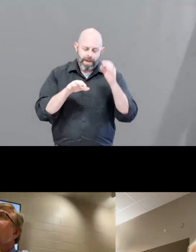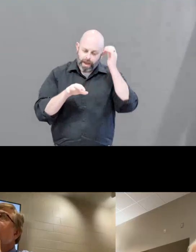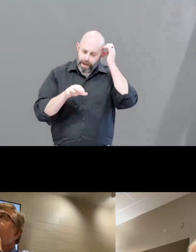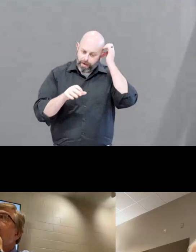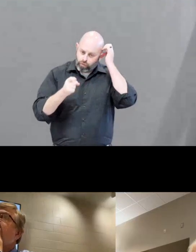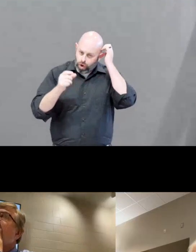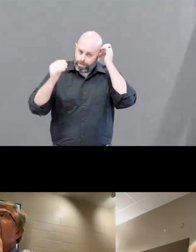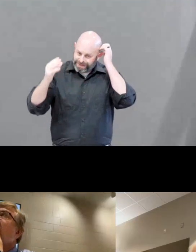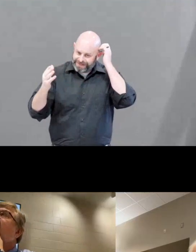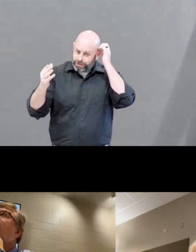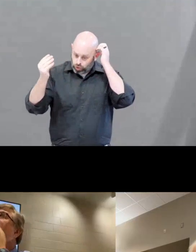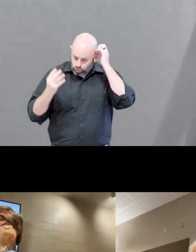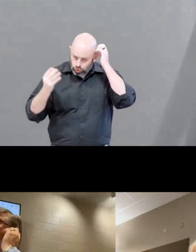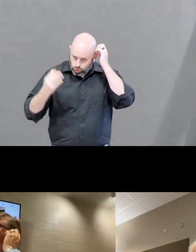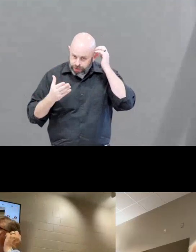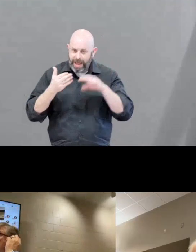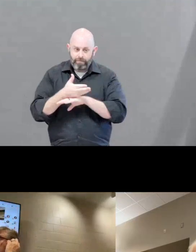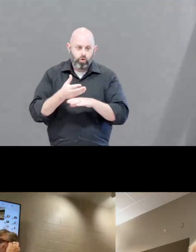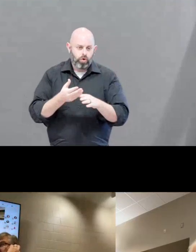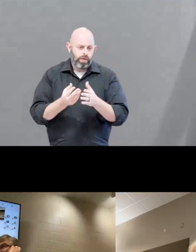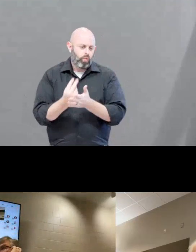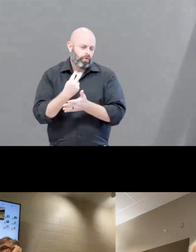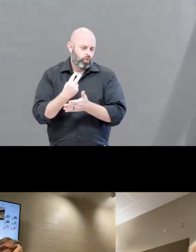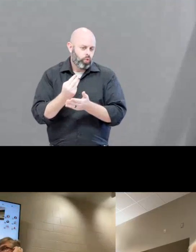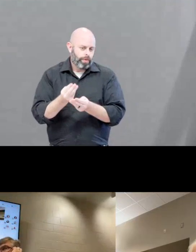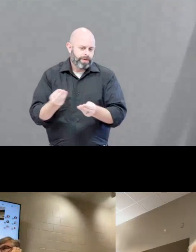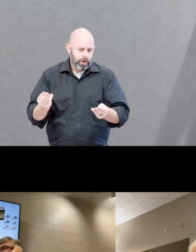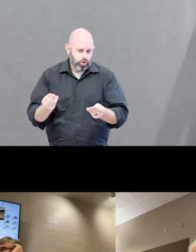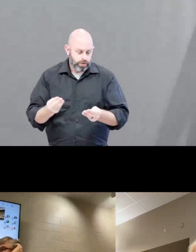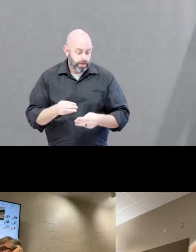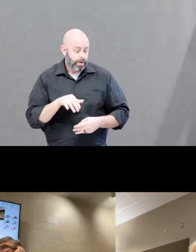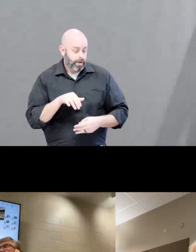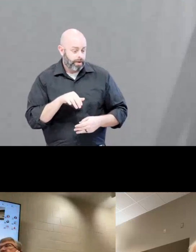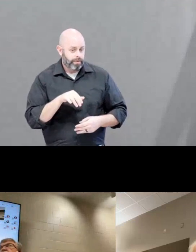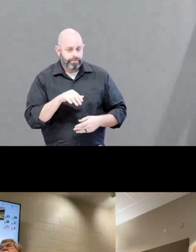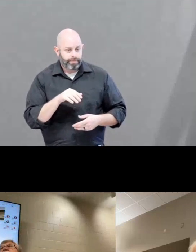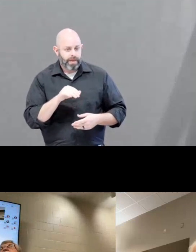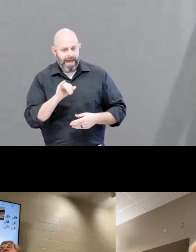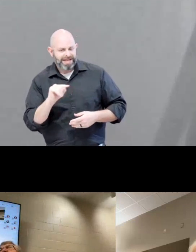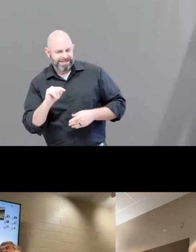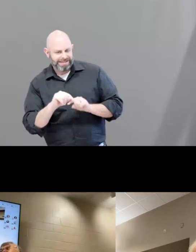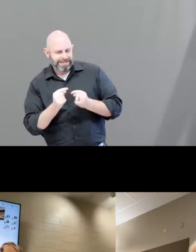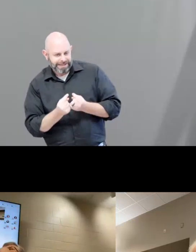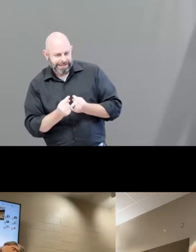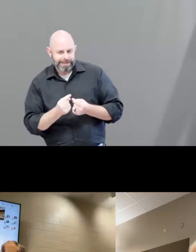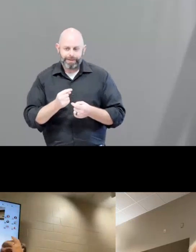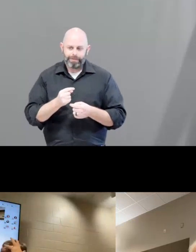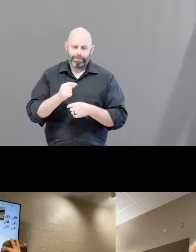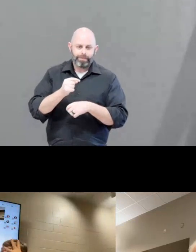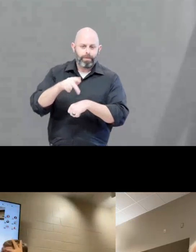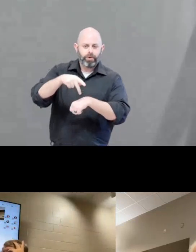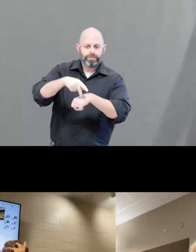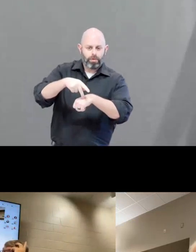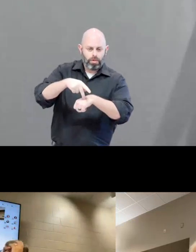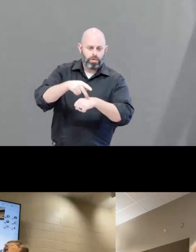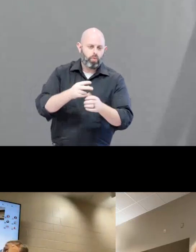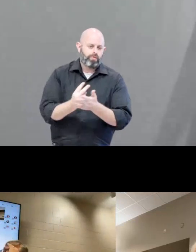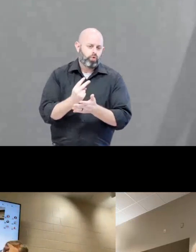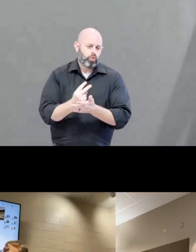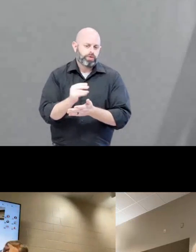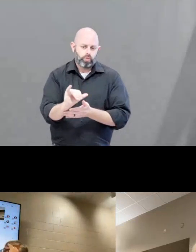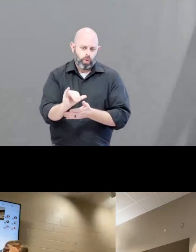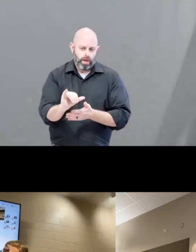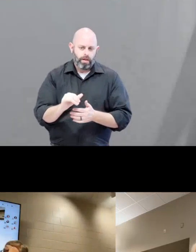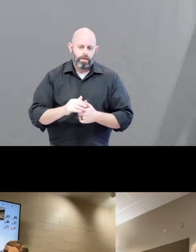the teachers after they review the materials. The SIT team, the principal reviews it as